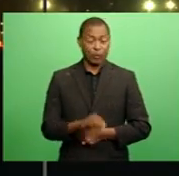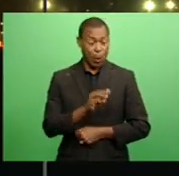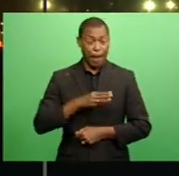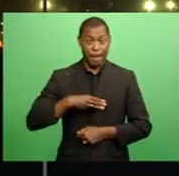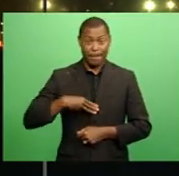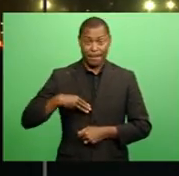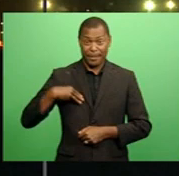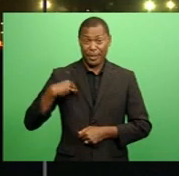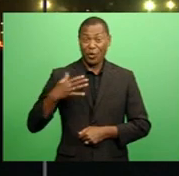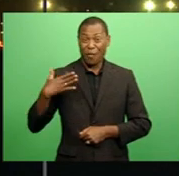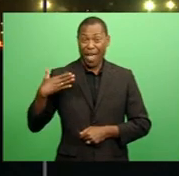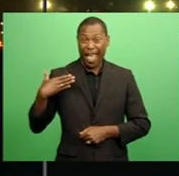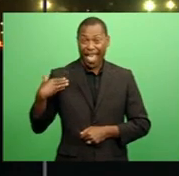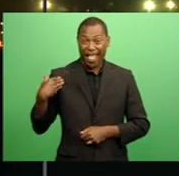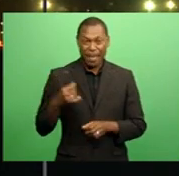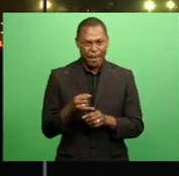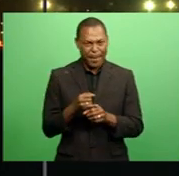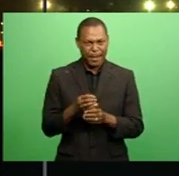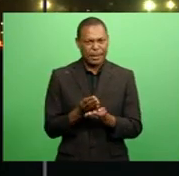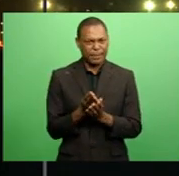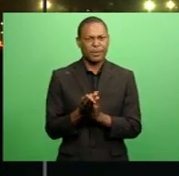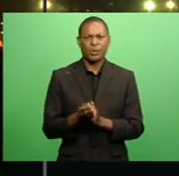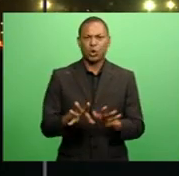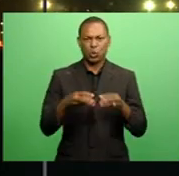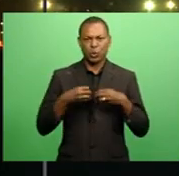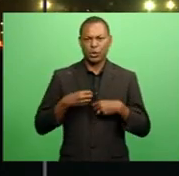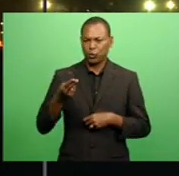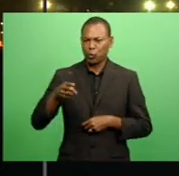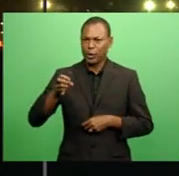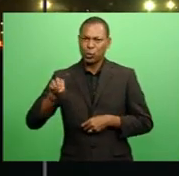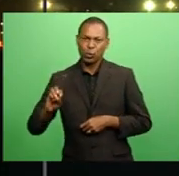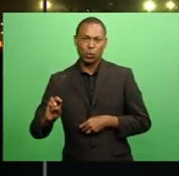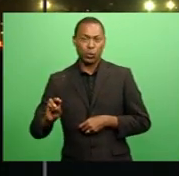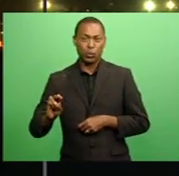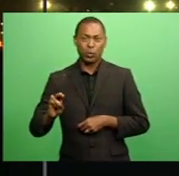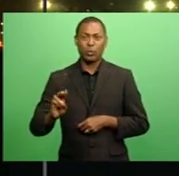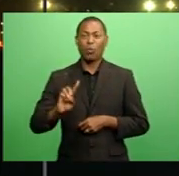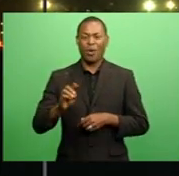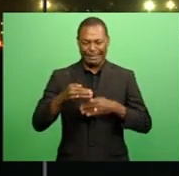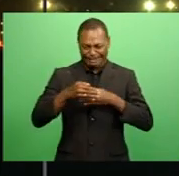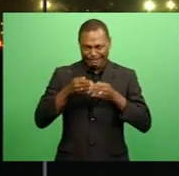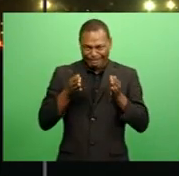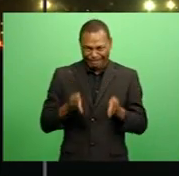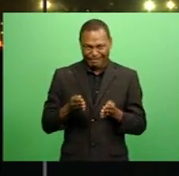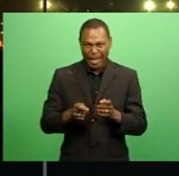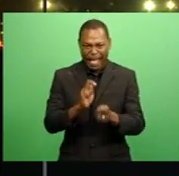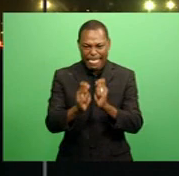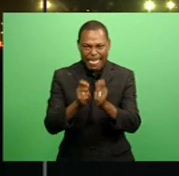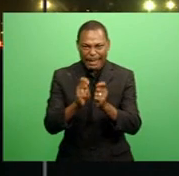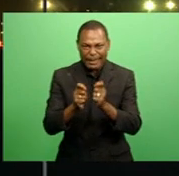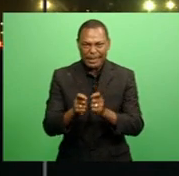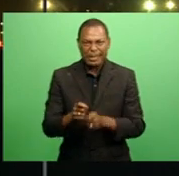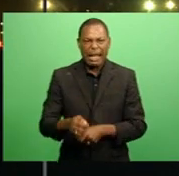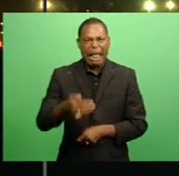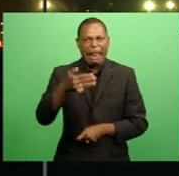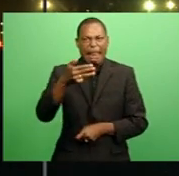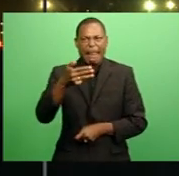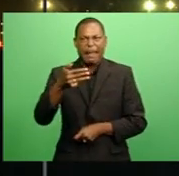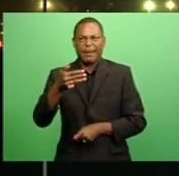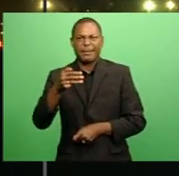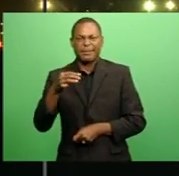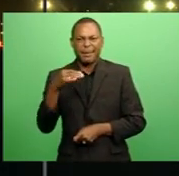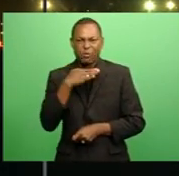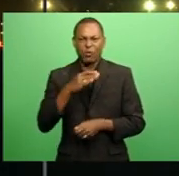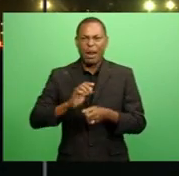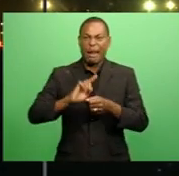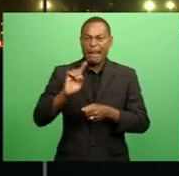and Medical Services has received 22,000 gene expert test kits valued at around $900,000. Minister for